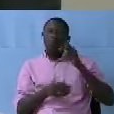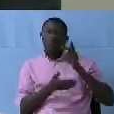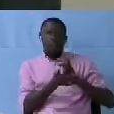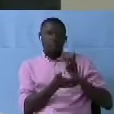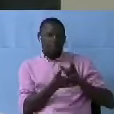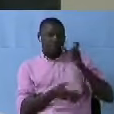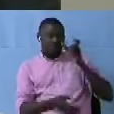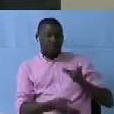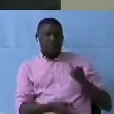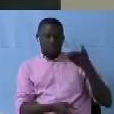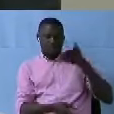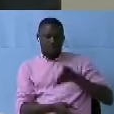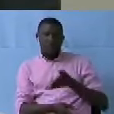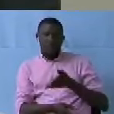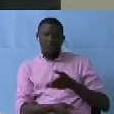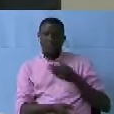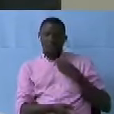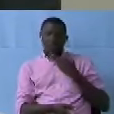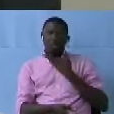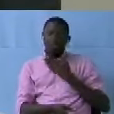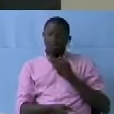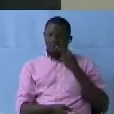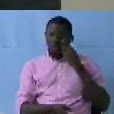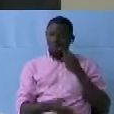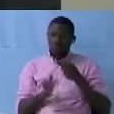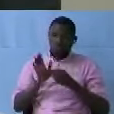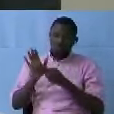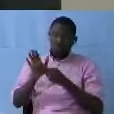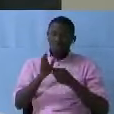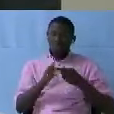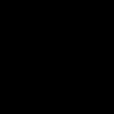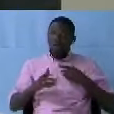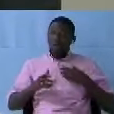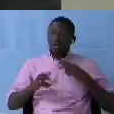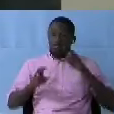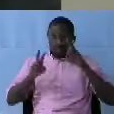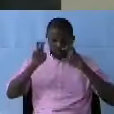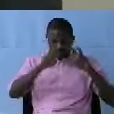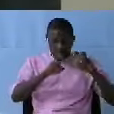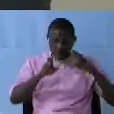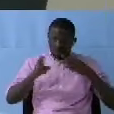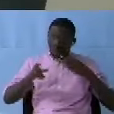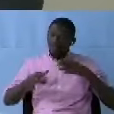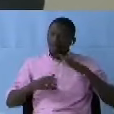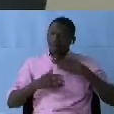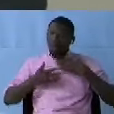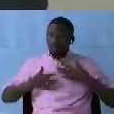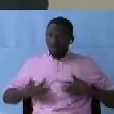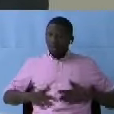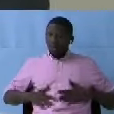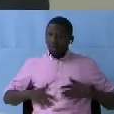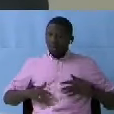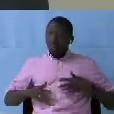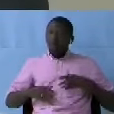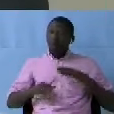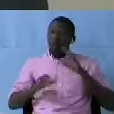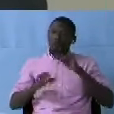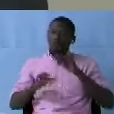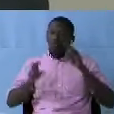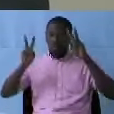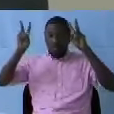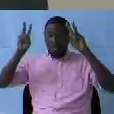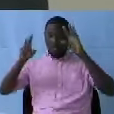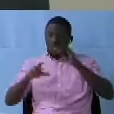of examination of their bodies carried on by Jame went beyond